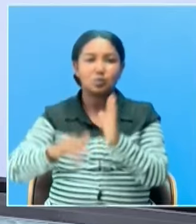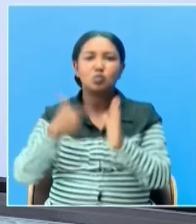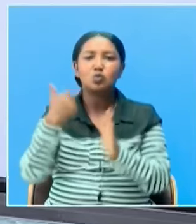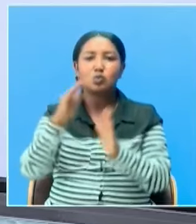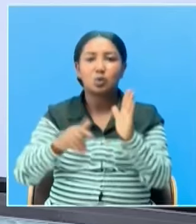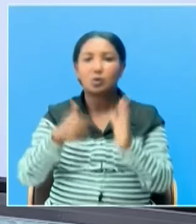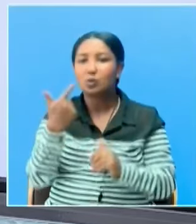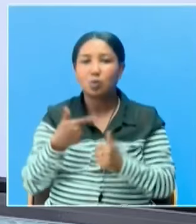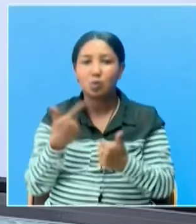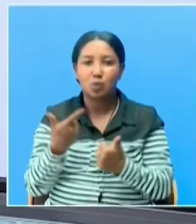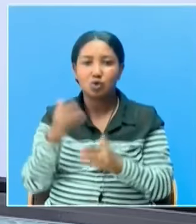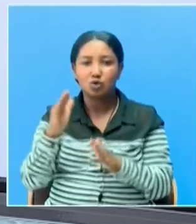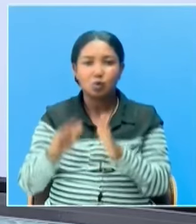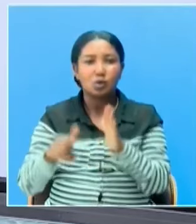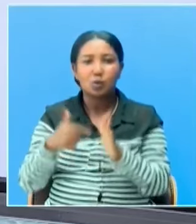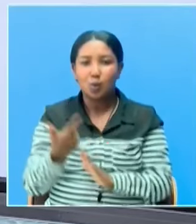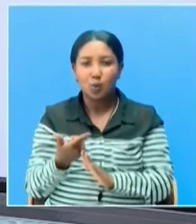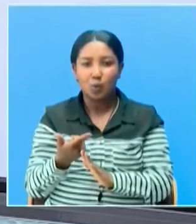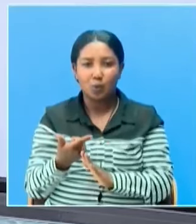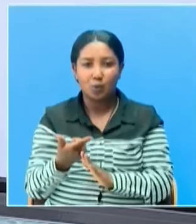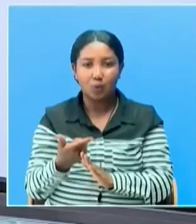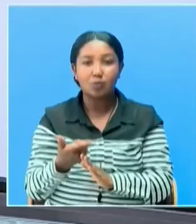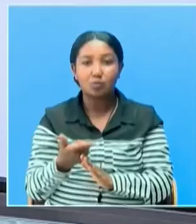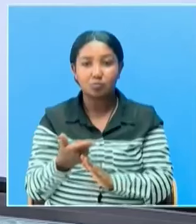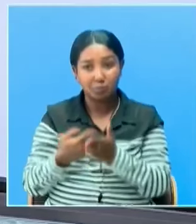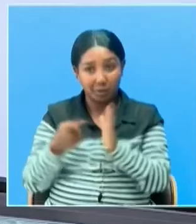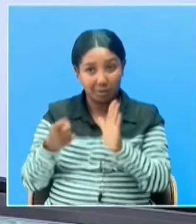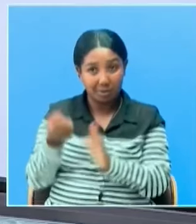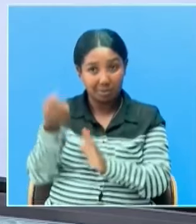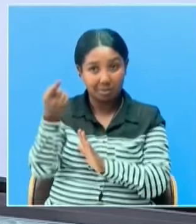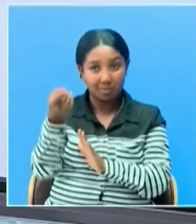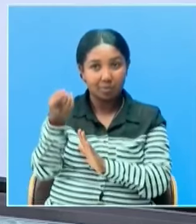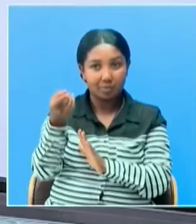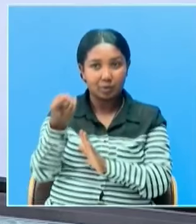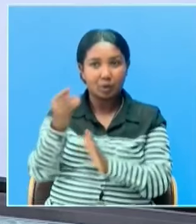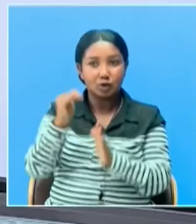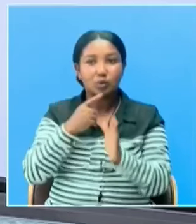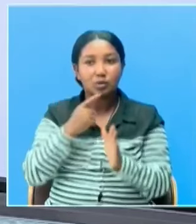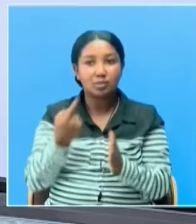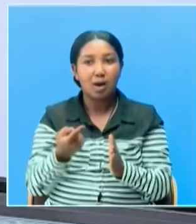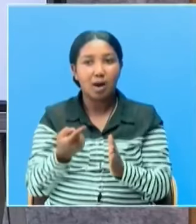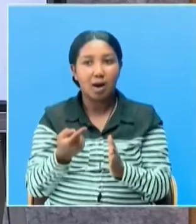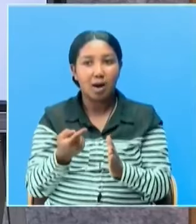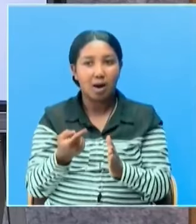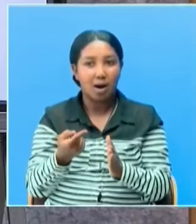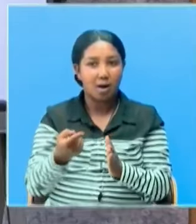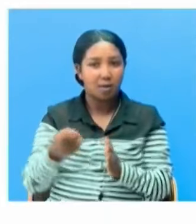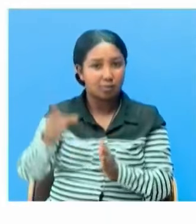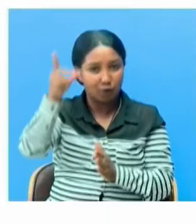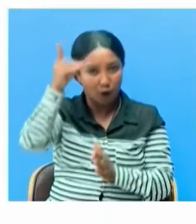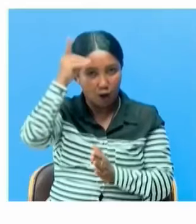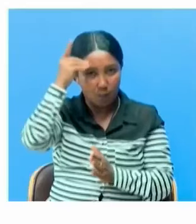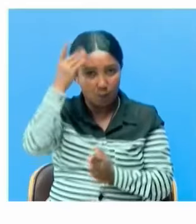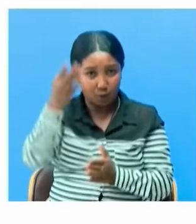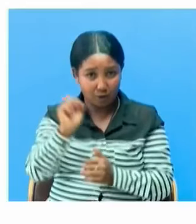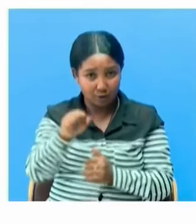Who is the shortest? I hope it's clear. The shortest is Delemo.